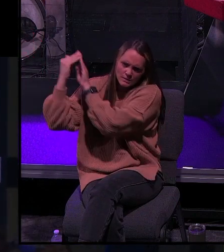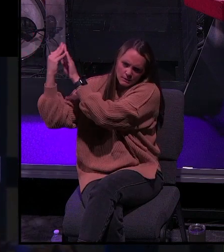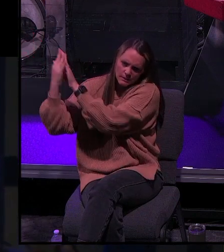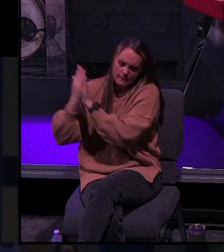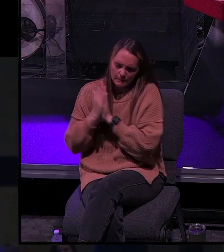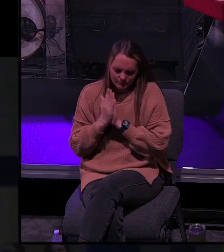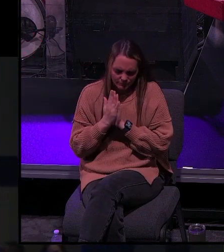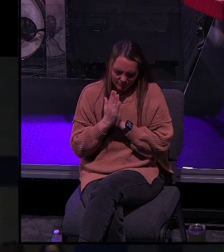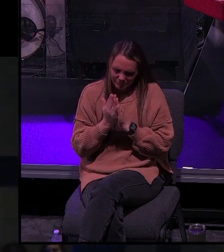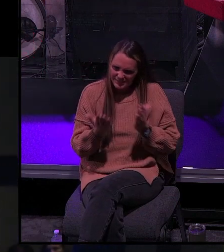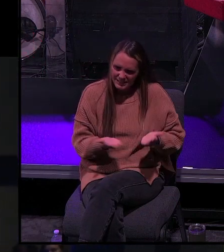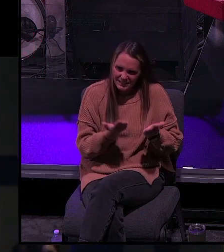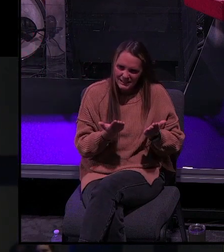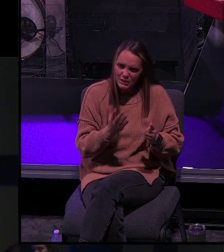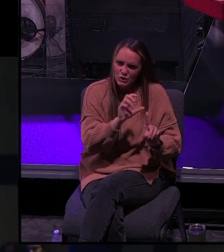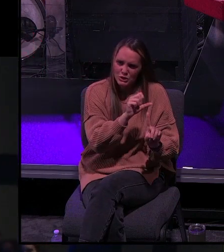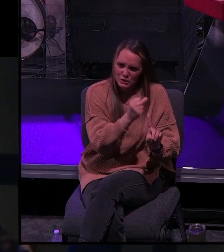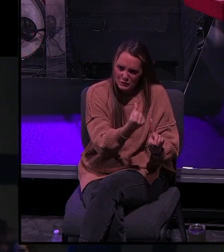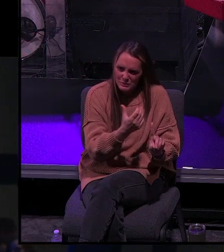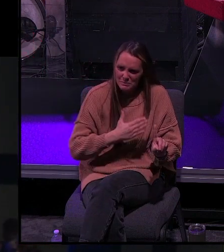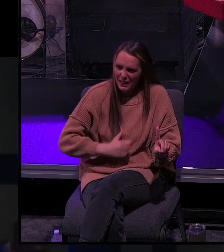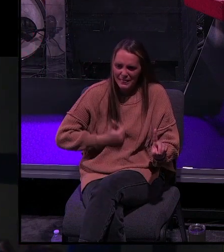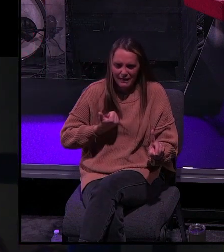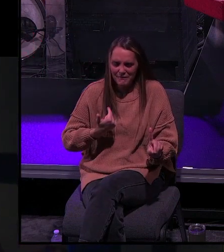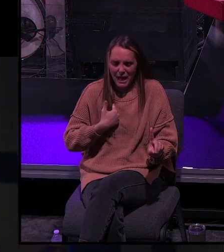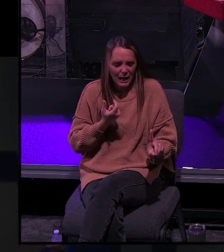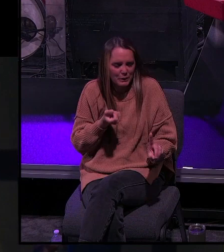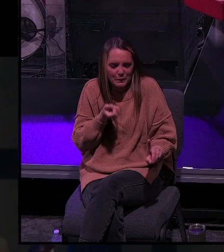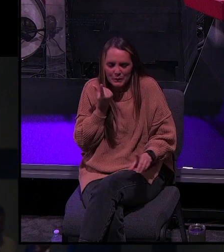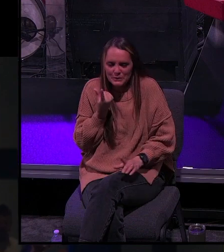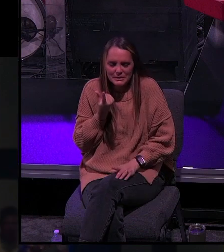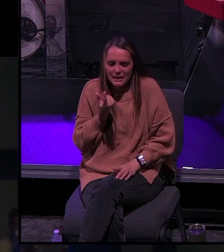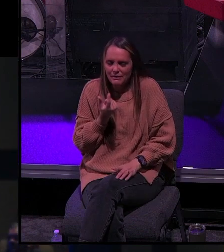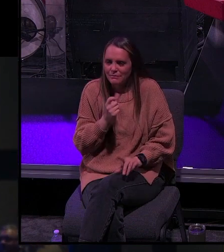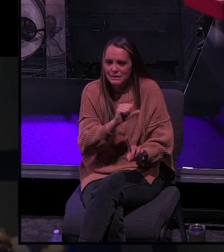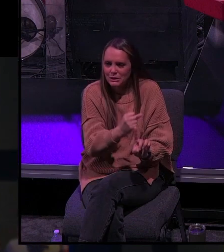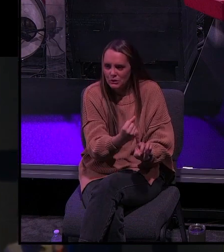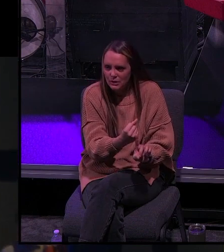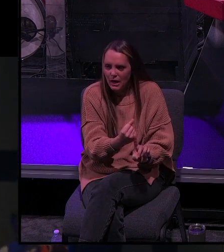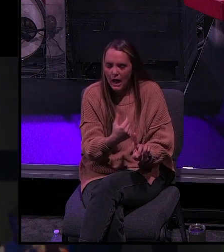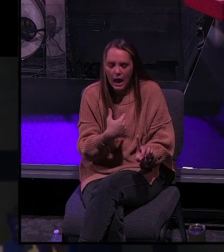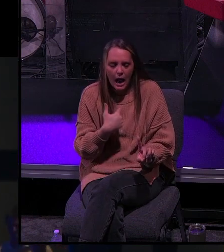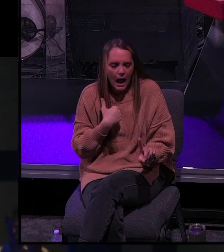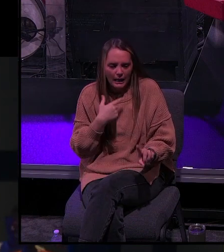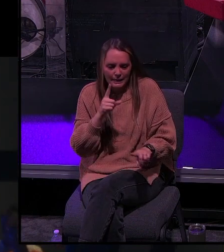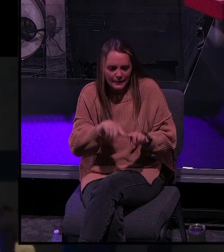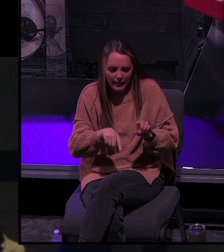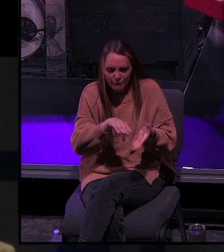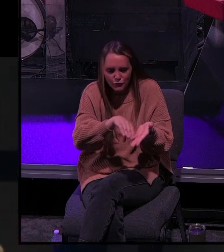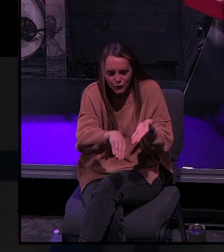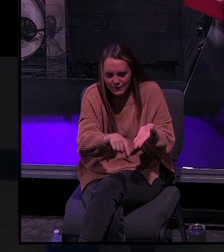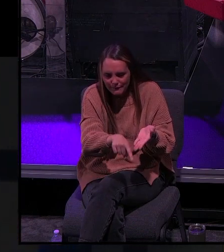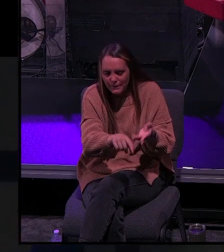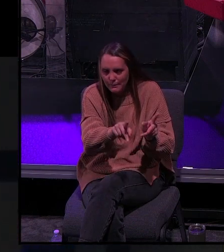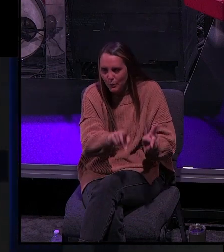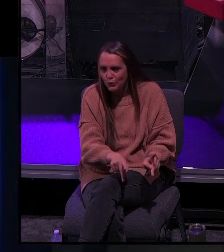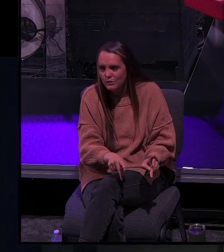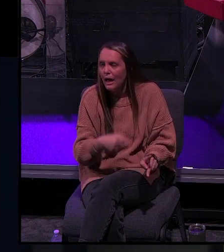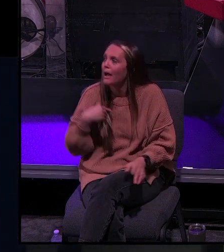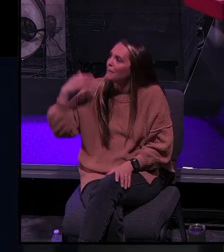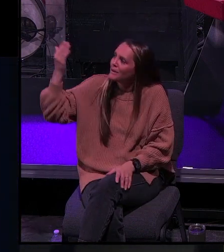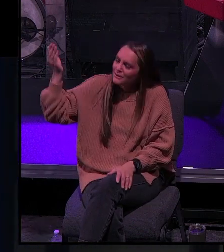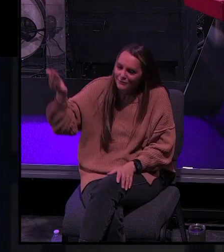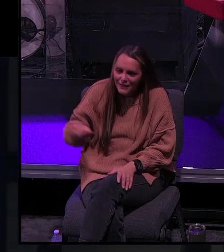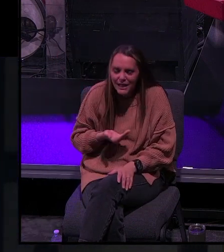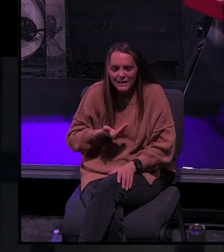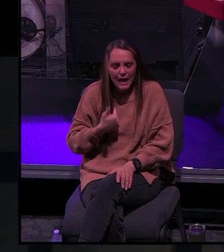I'm inviting you into this place where I don't understand. I'm inviting you into this place where I can't forgive this person. I'm inviting you into this place where I don't know what decision